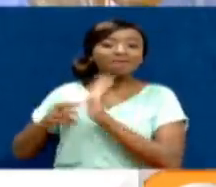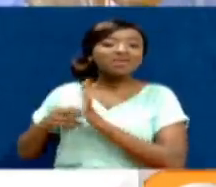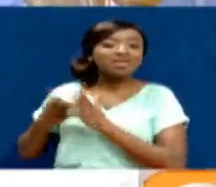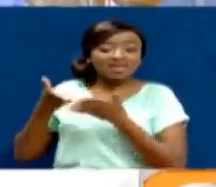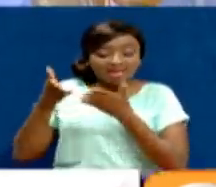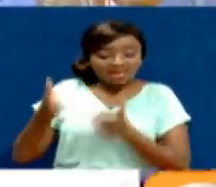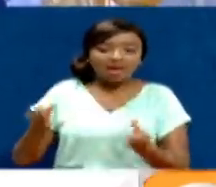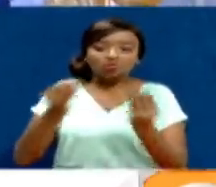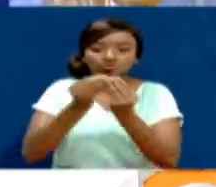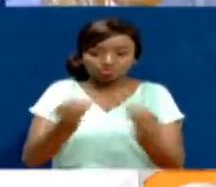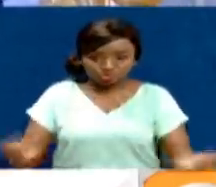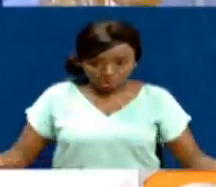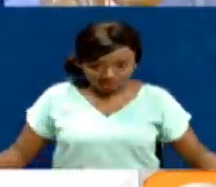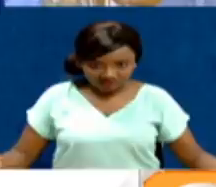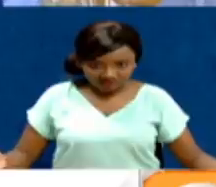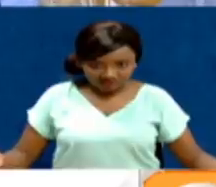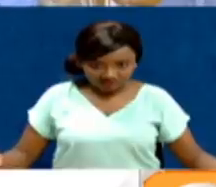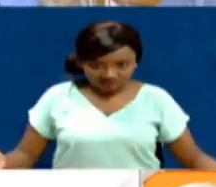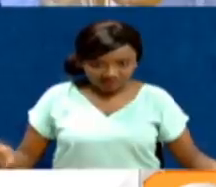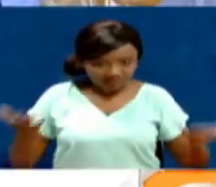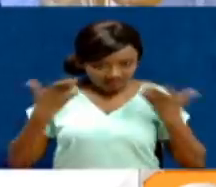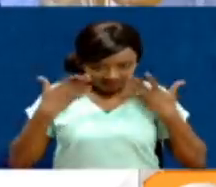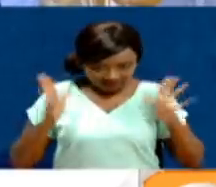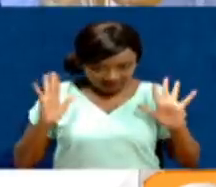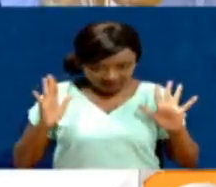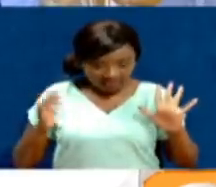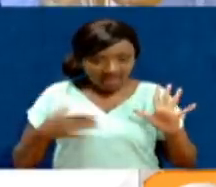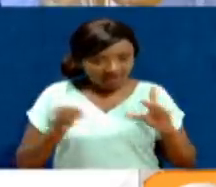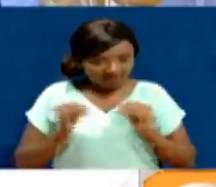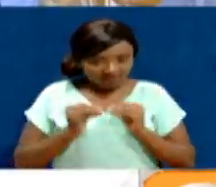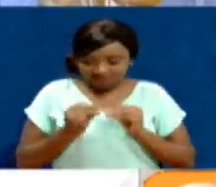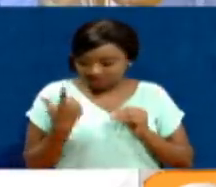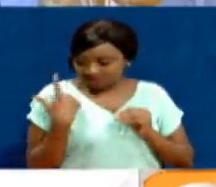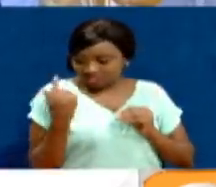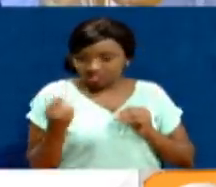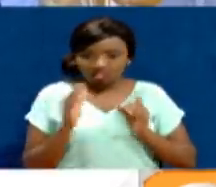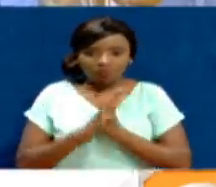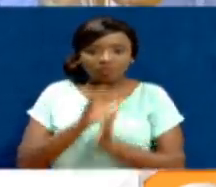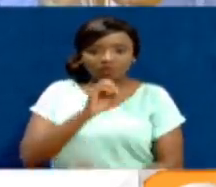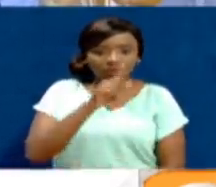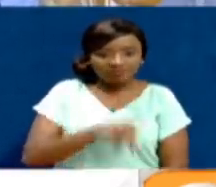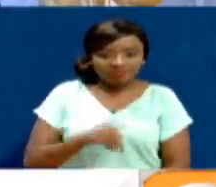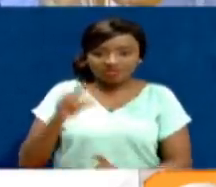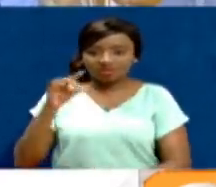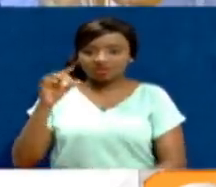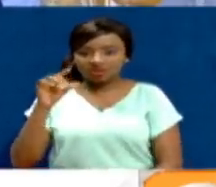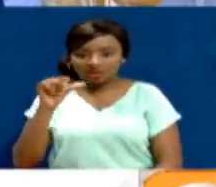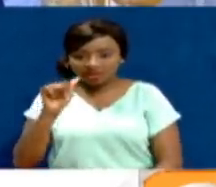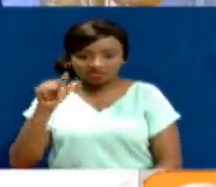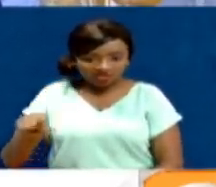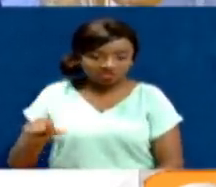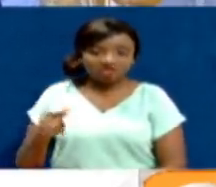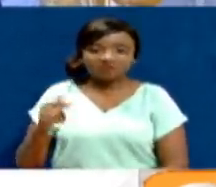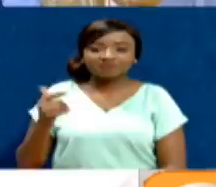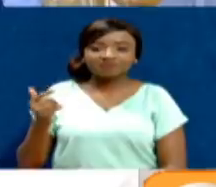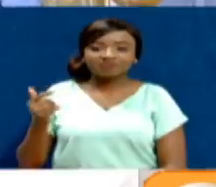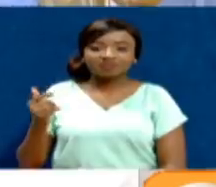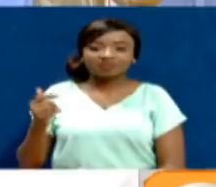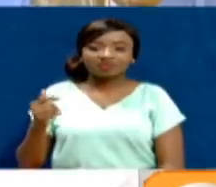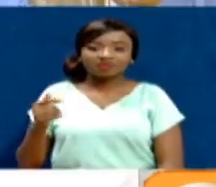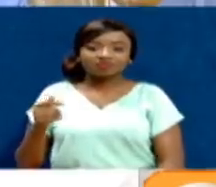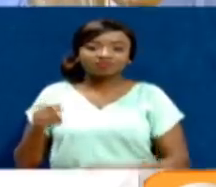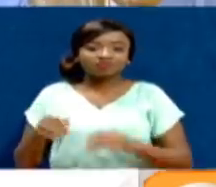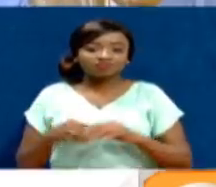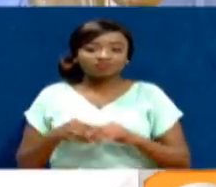bado ziko. Tantrums zimeisha. Even we had a meeting juzi kwa OP na AG na SG, Attorney General,